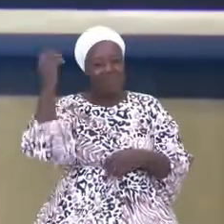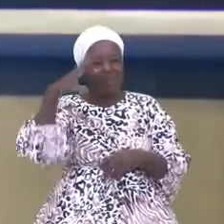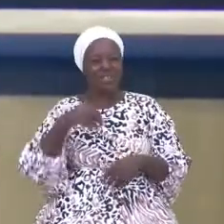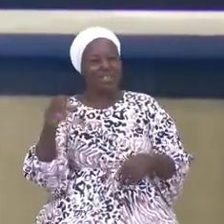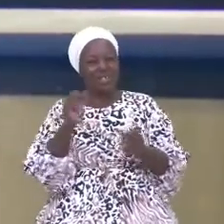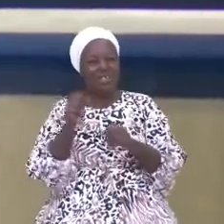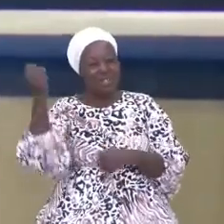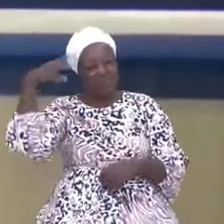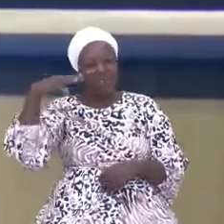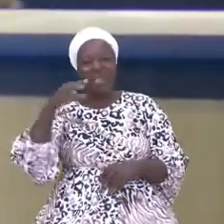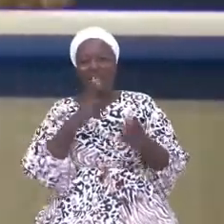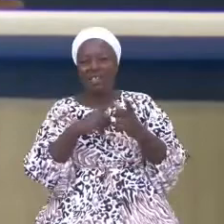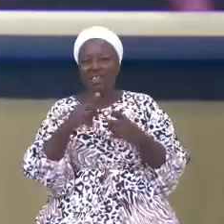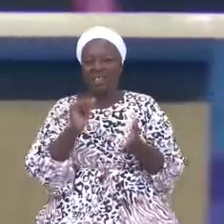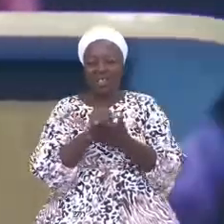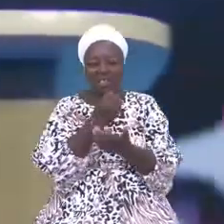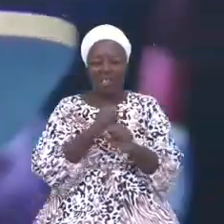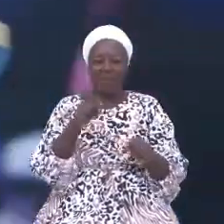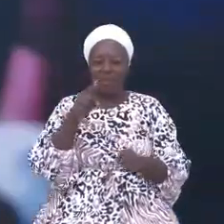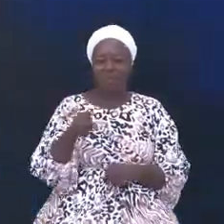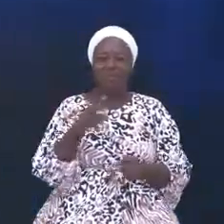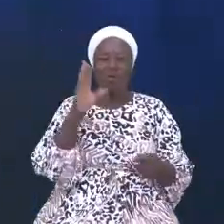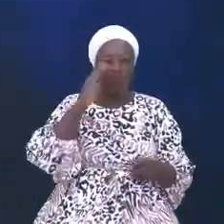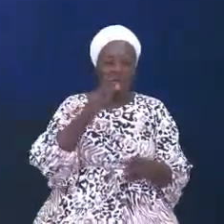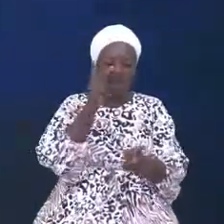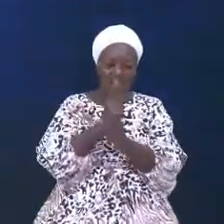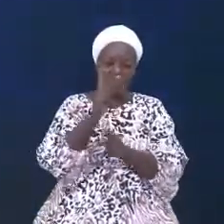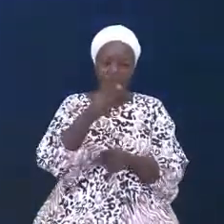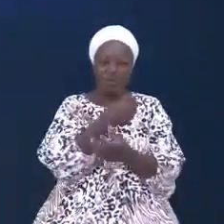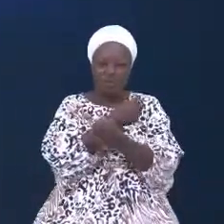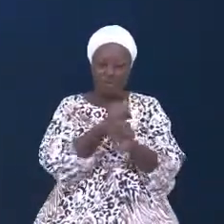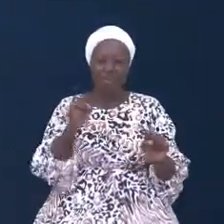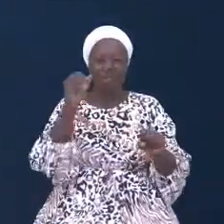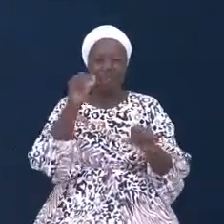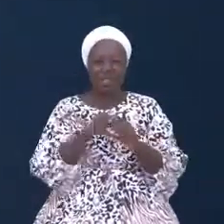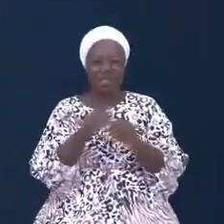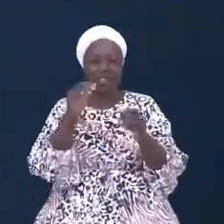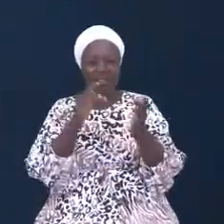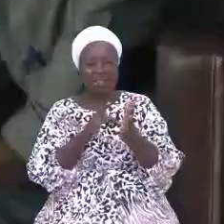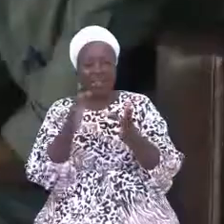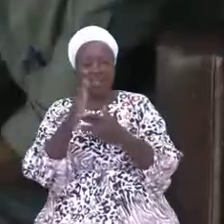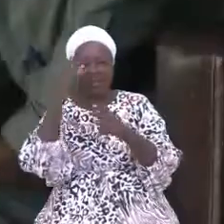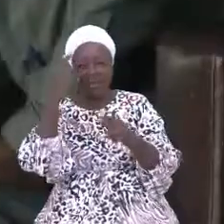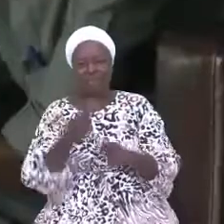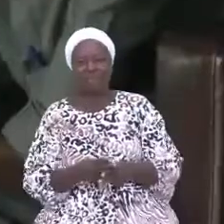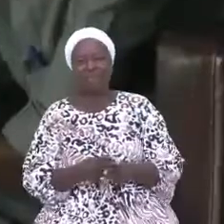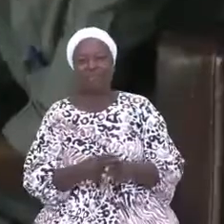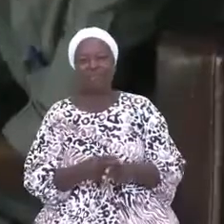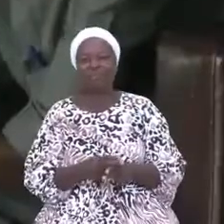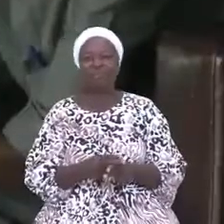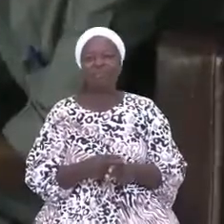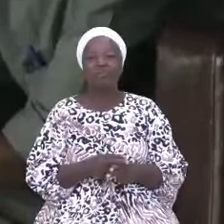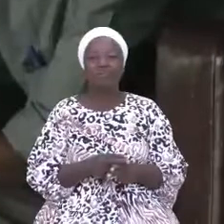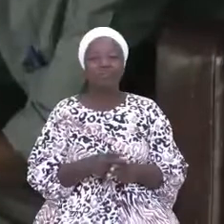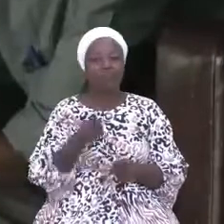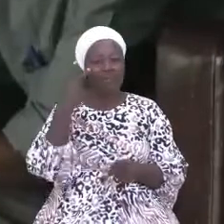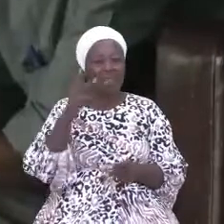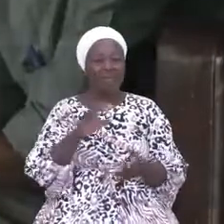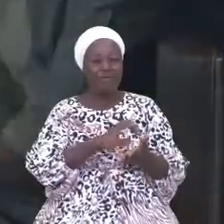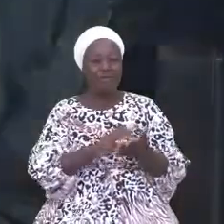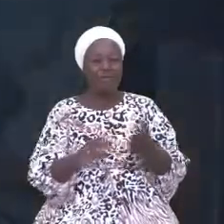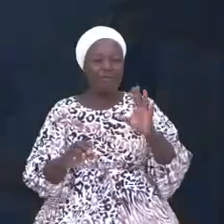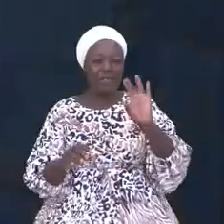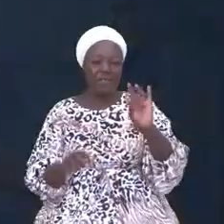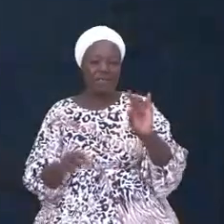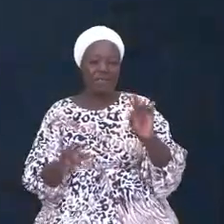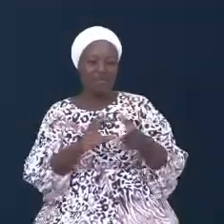His grace that saved you will keep you saved in Jesus' name. Look at verse 8.